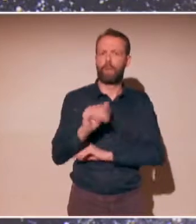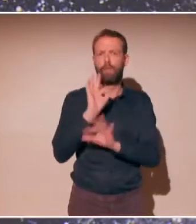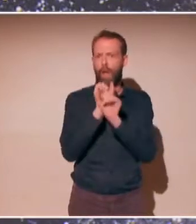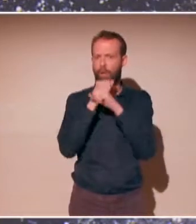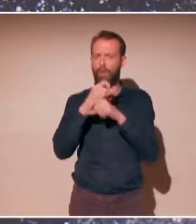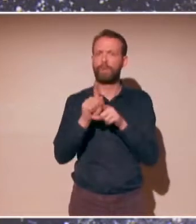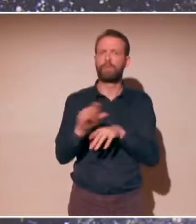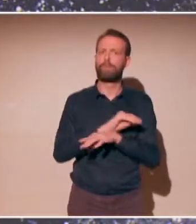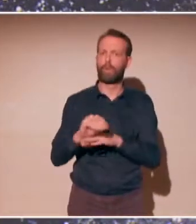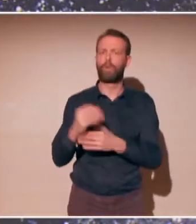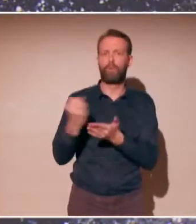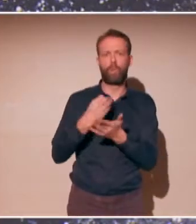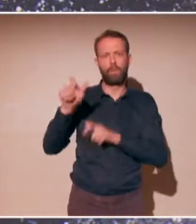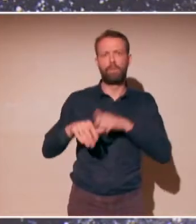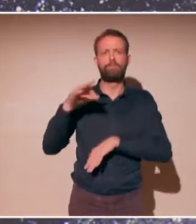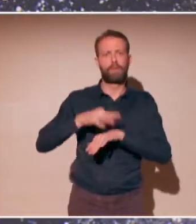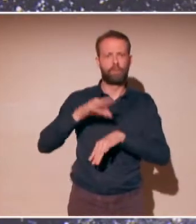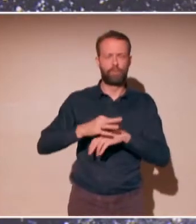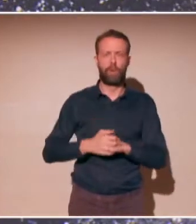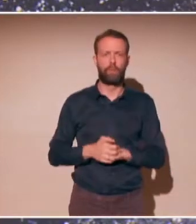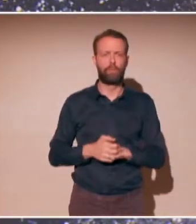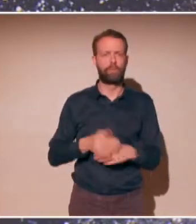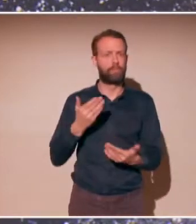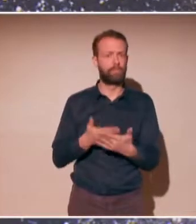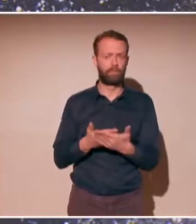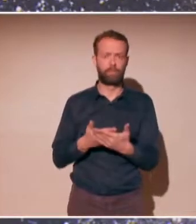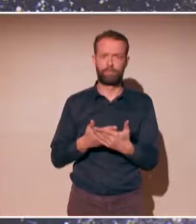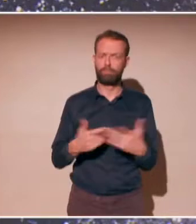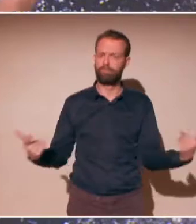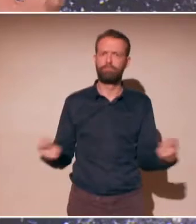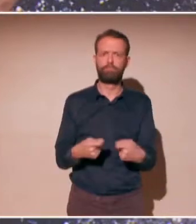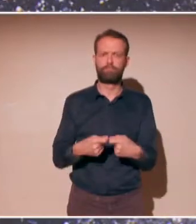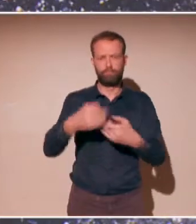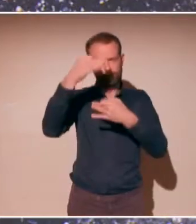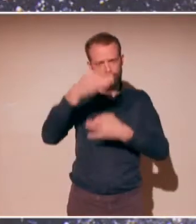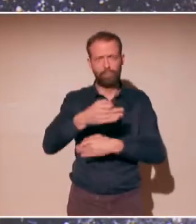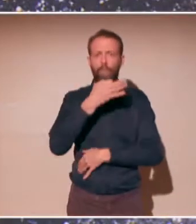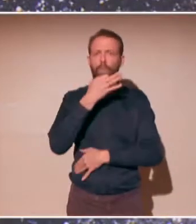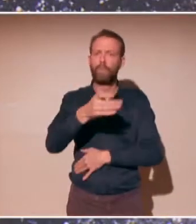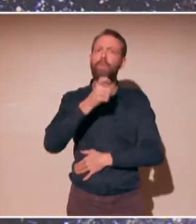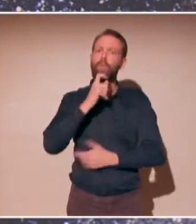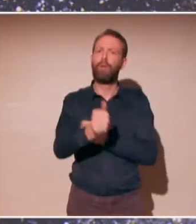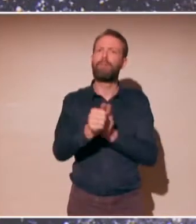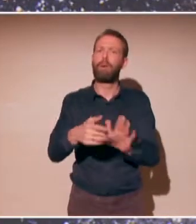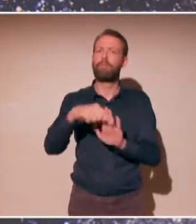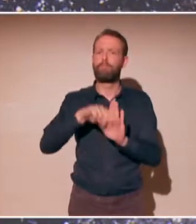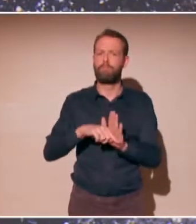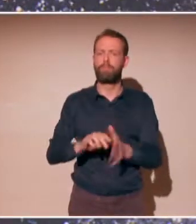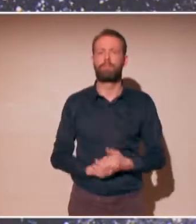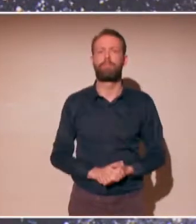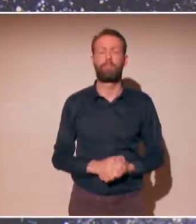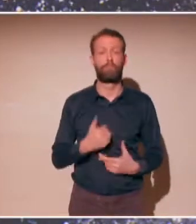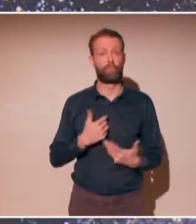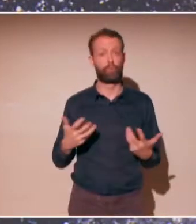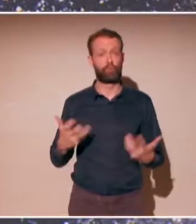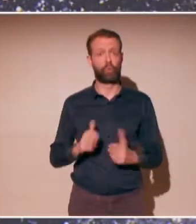allows keeping anonymous data, but an access to processing the data which is available there. This is in keeping